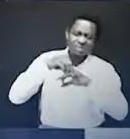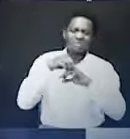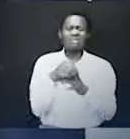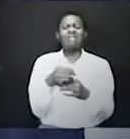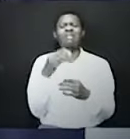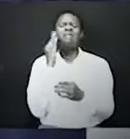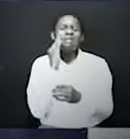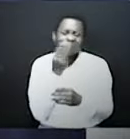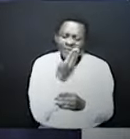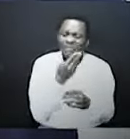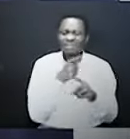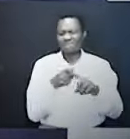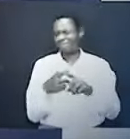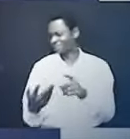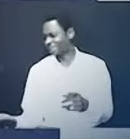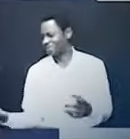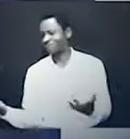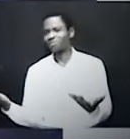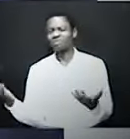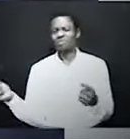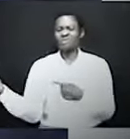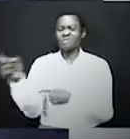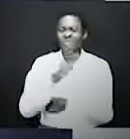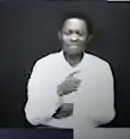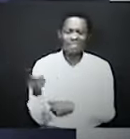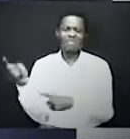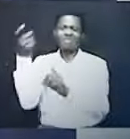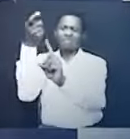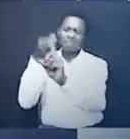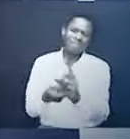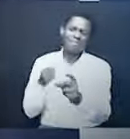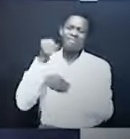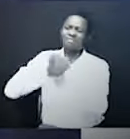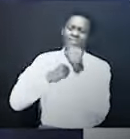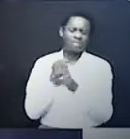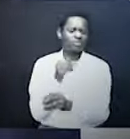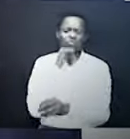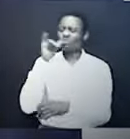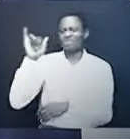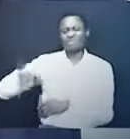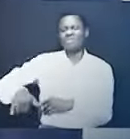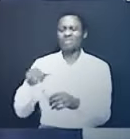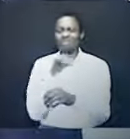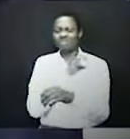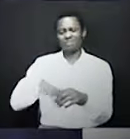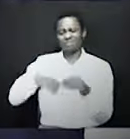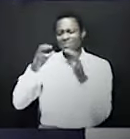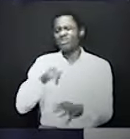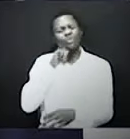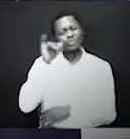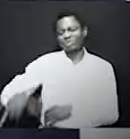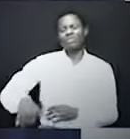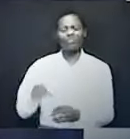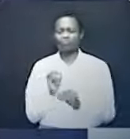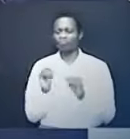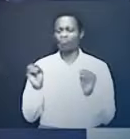To days and months and years.